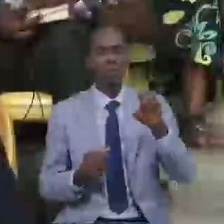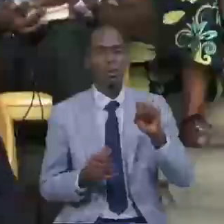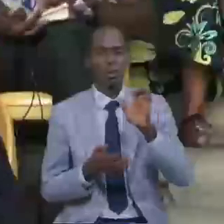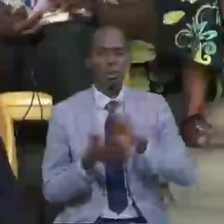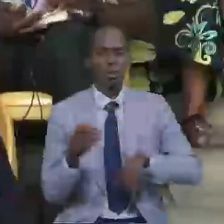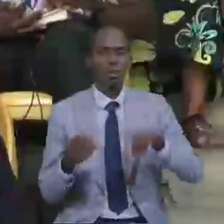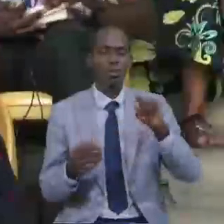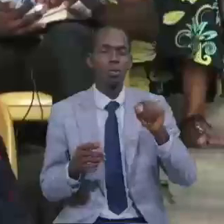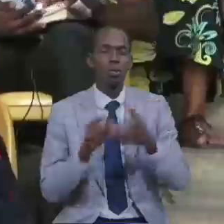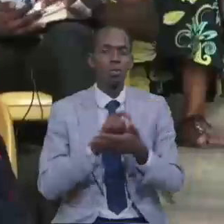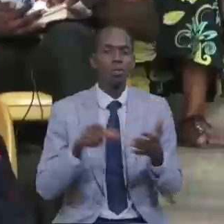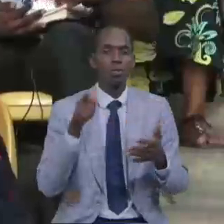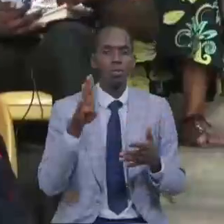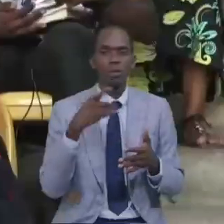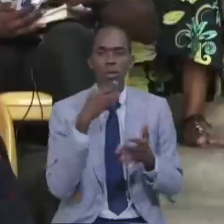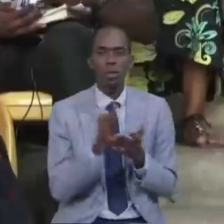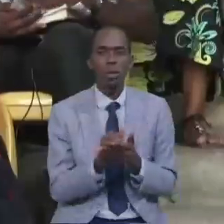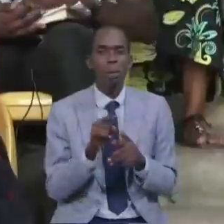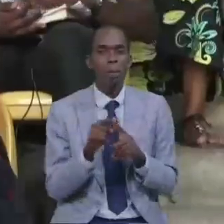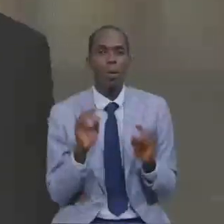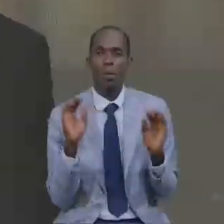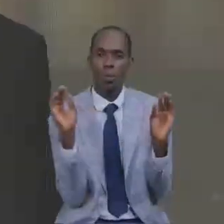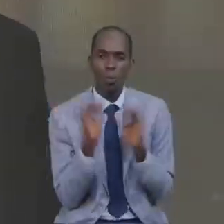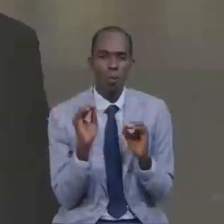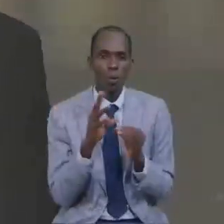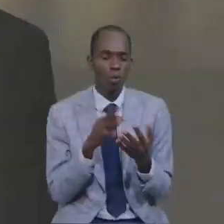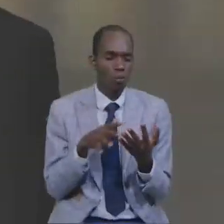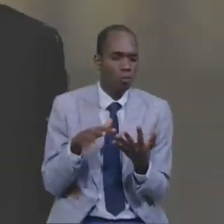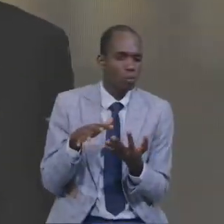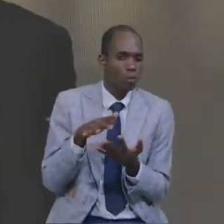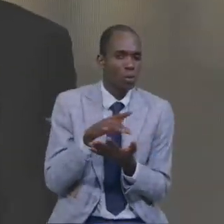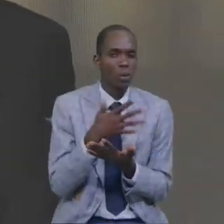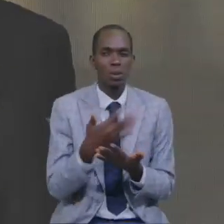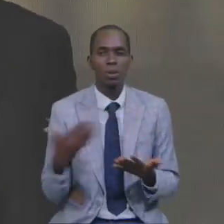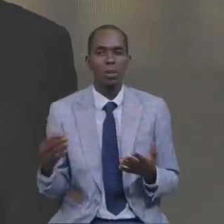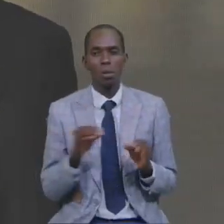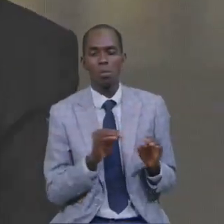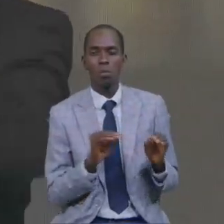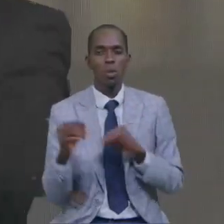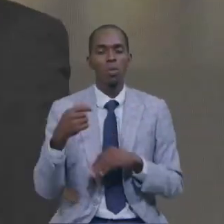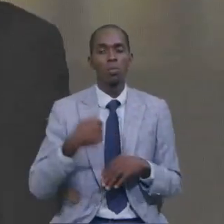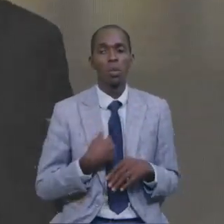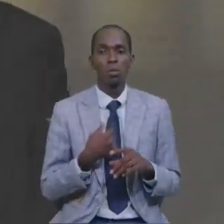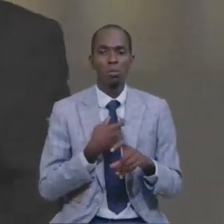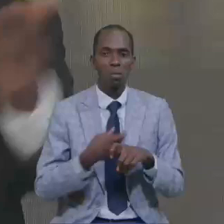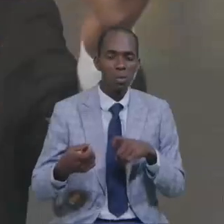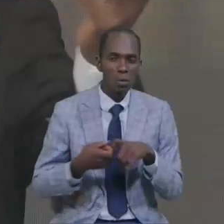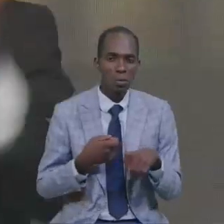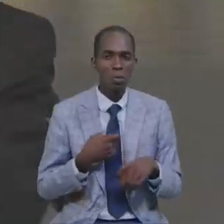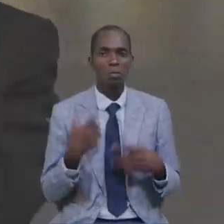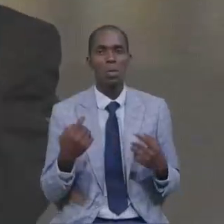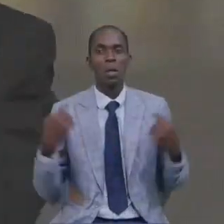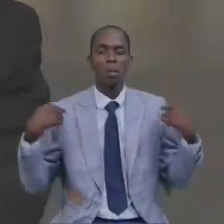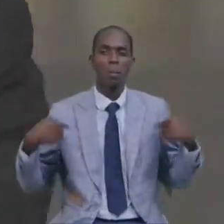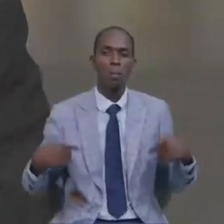me. Persecution, pain, problem, whatever, and wherever it's coming